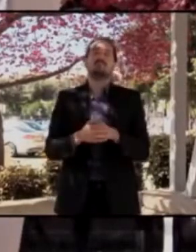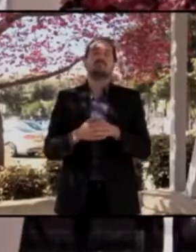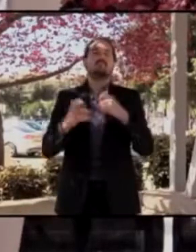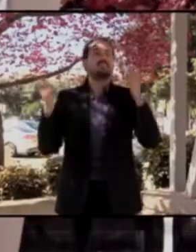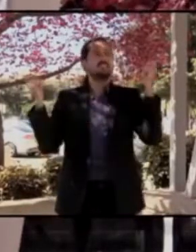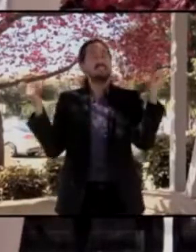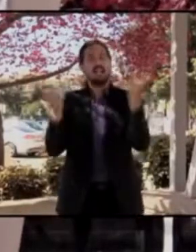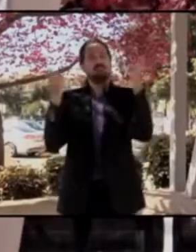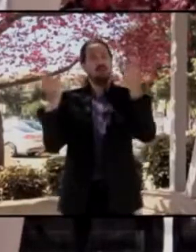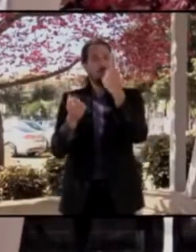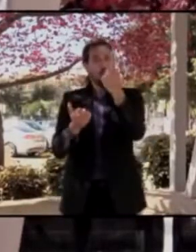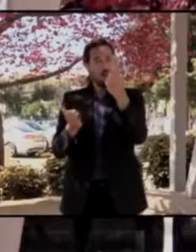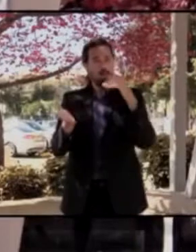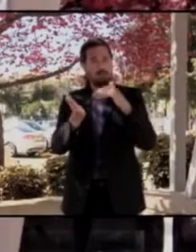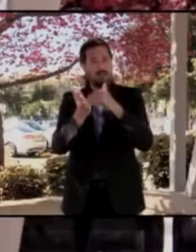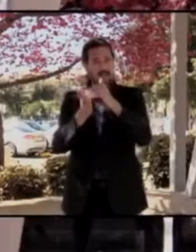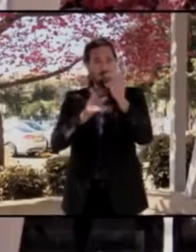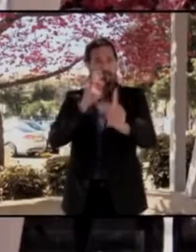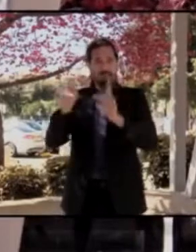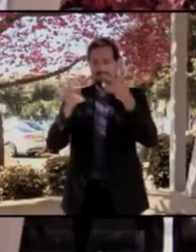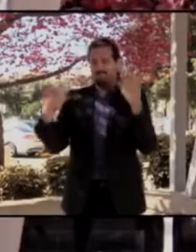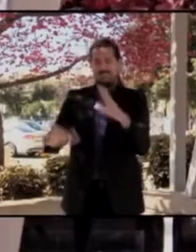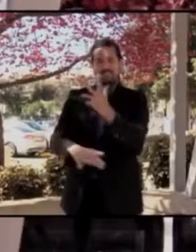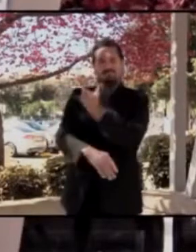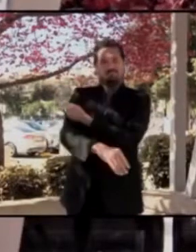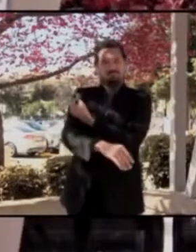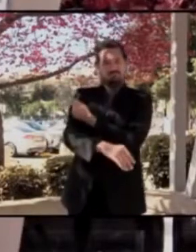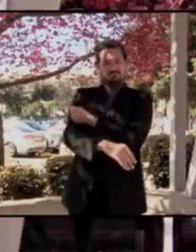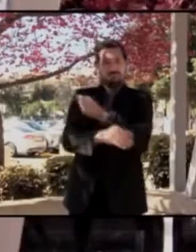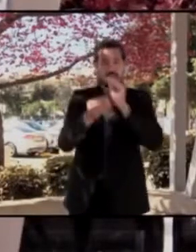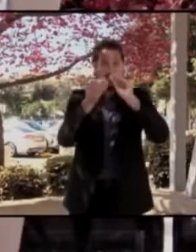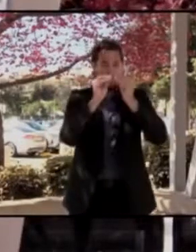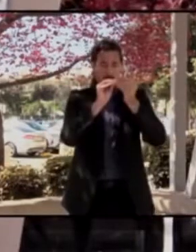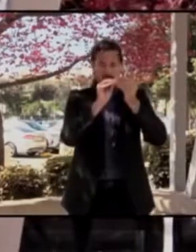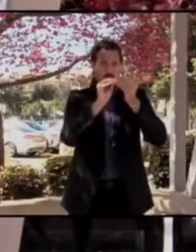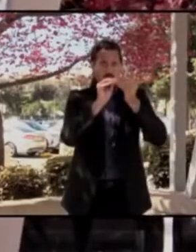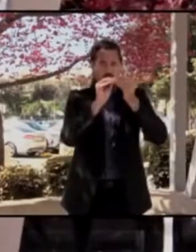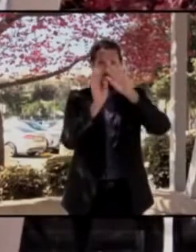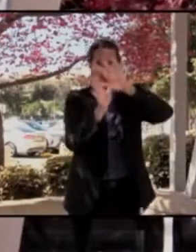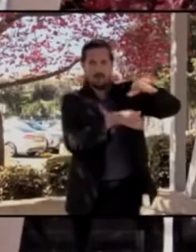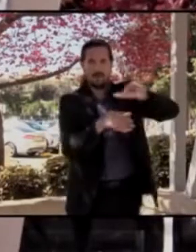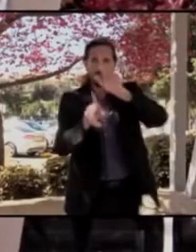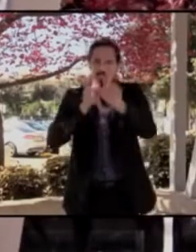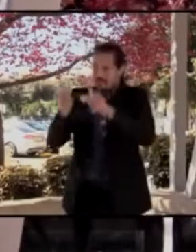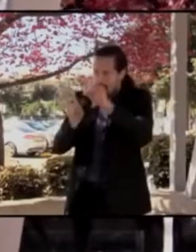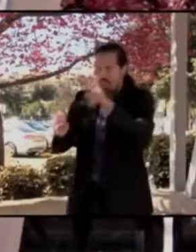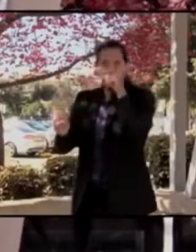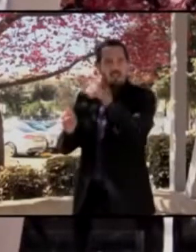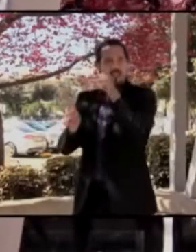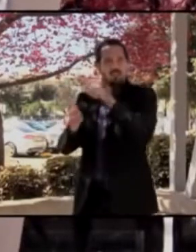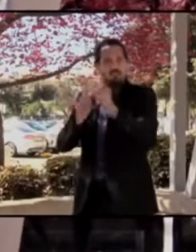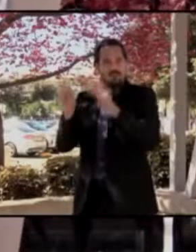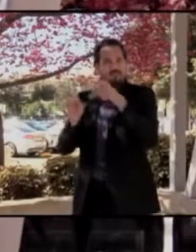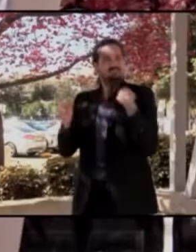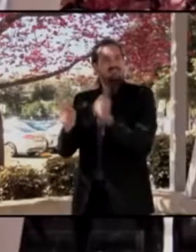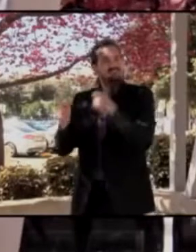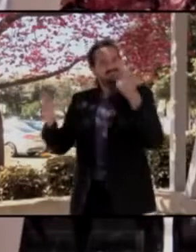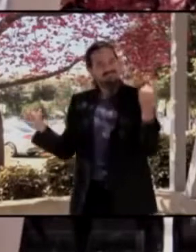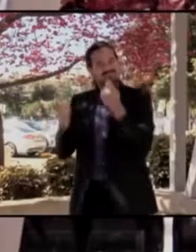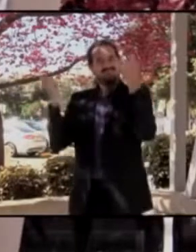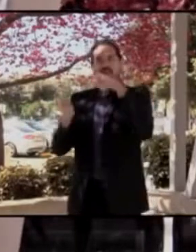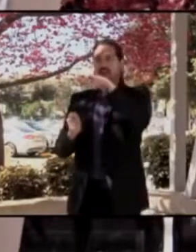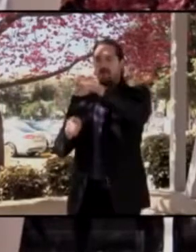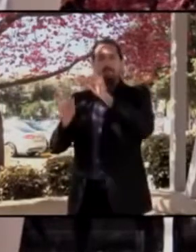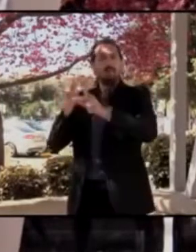people. It's about our frontline heroes who, for more than a year, have been giving up days off,